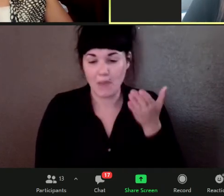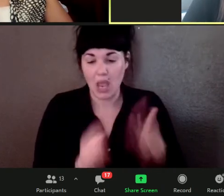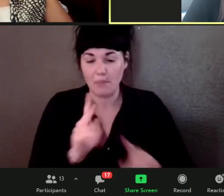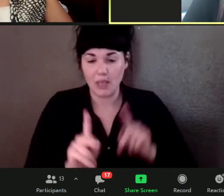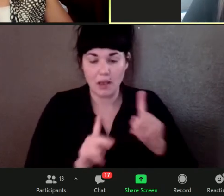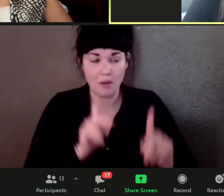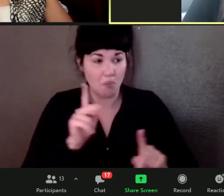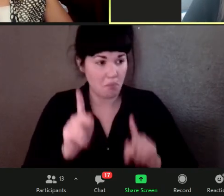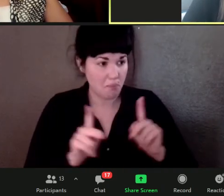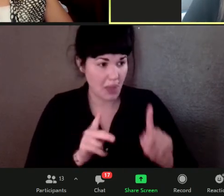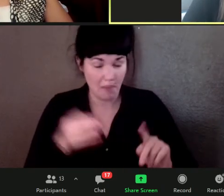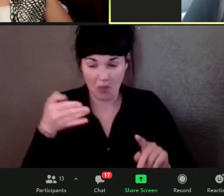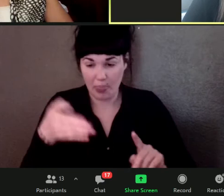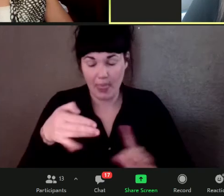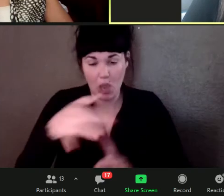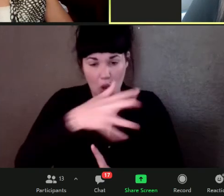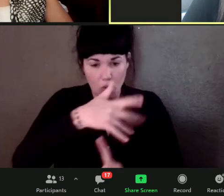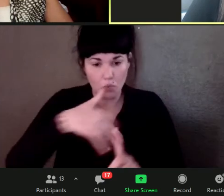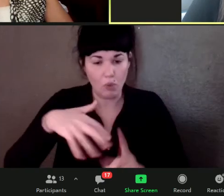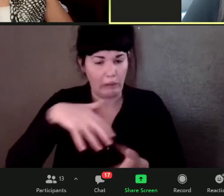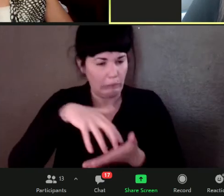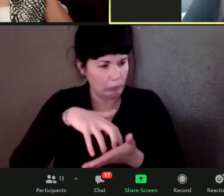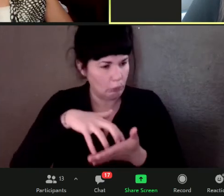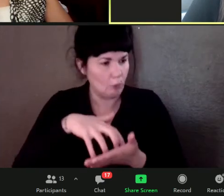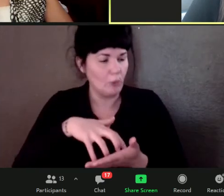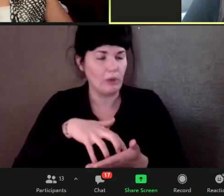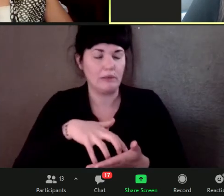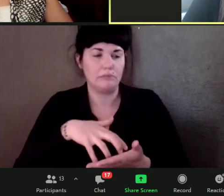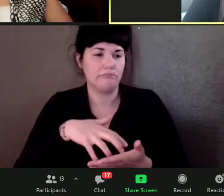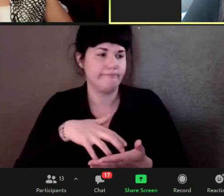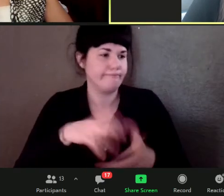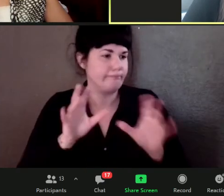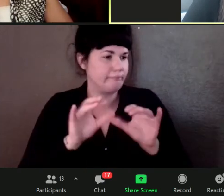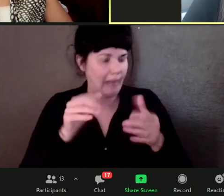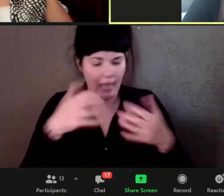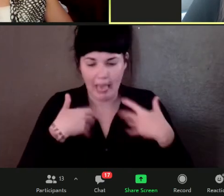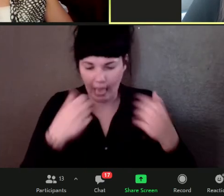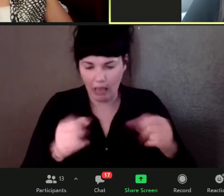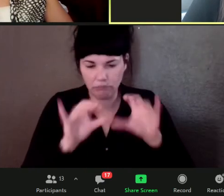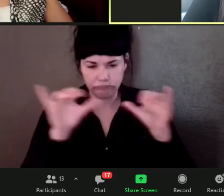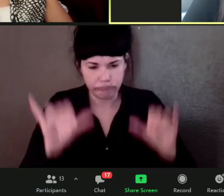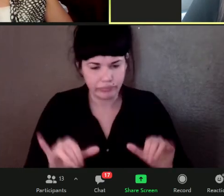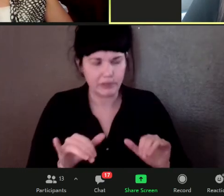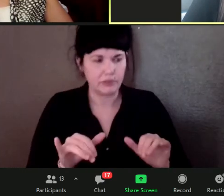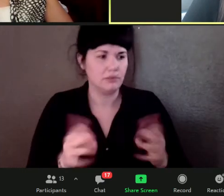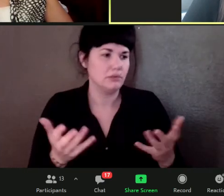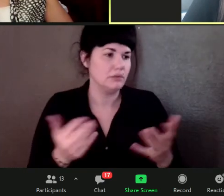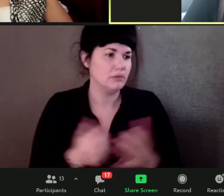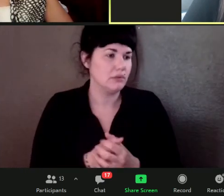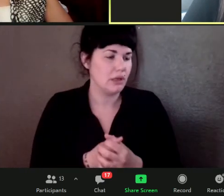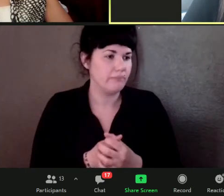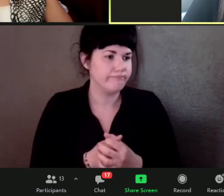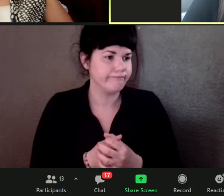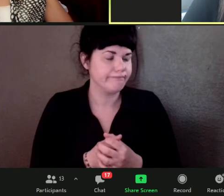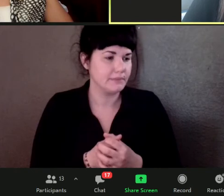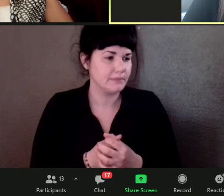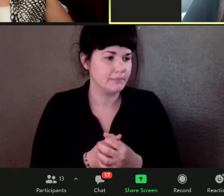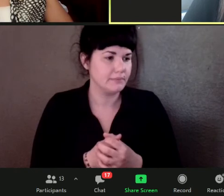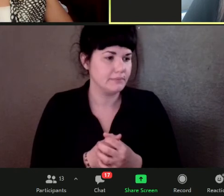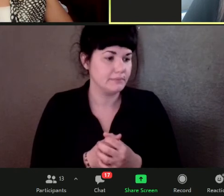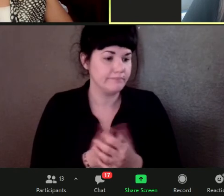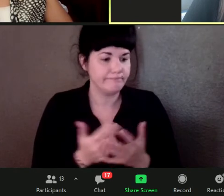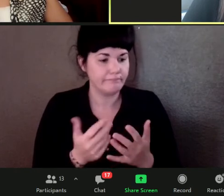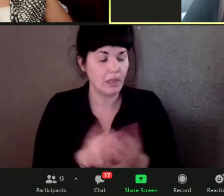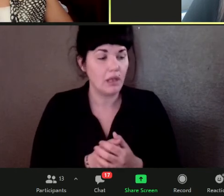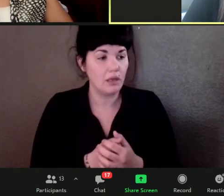that situation. So like a hospital setting. But most employers, even though they legally can require it,